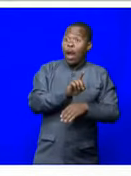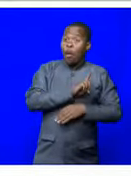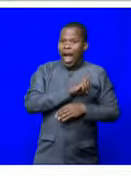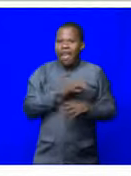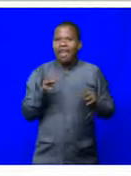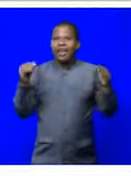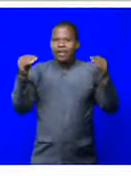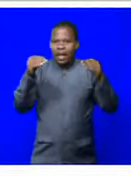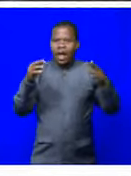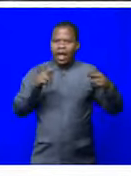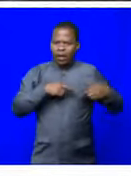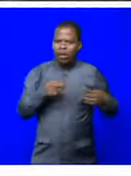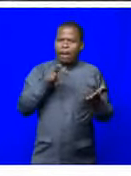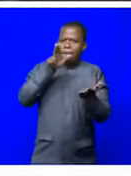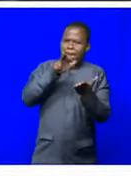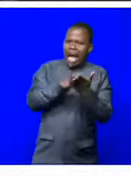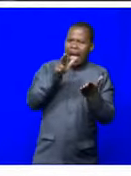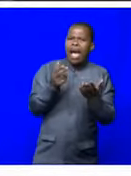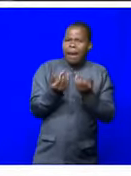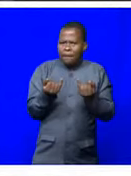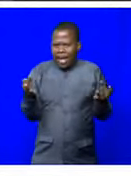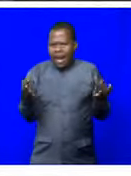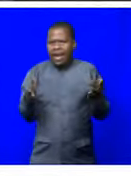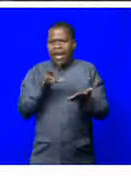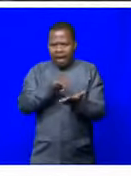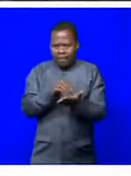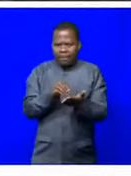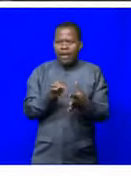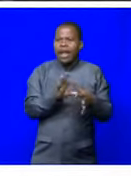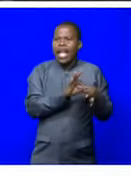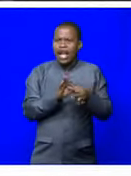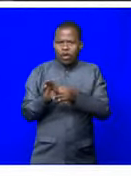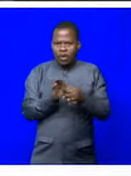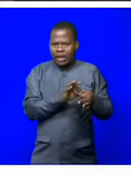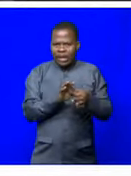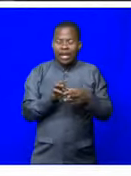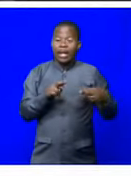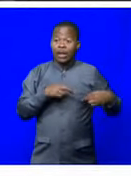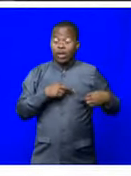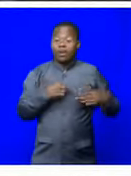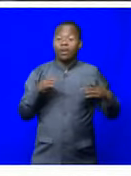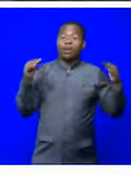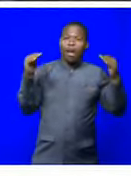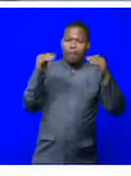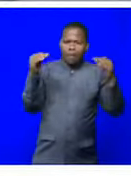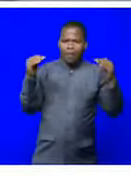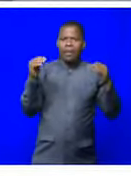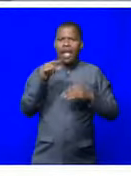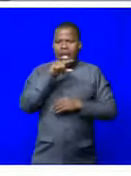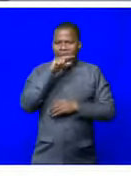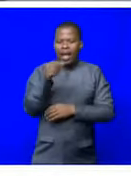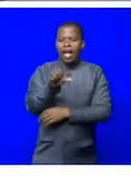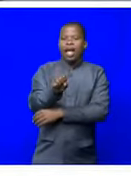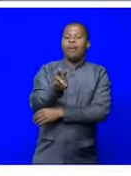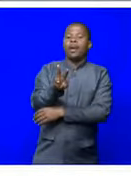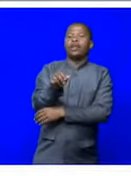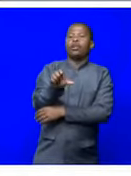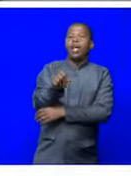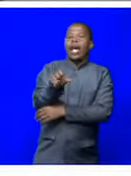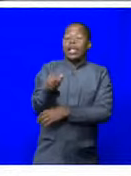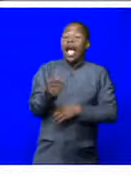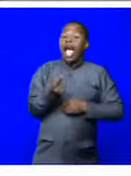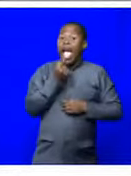standards manengi. Ingapane libuke emazinga kuleli Eswatini Standards Authority ithi isabuka kwakhali